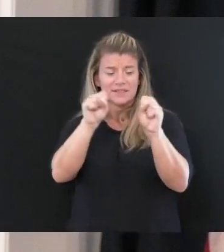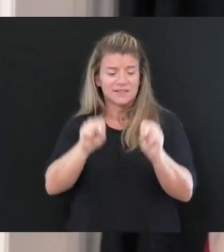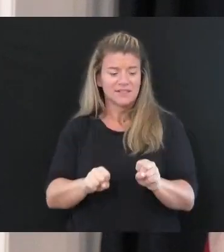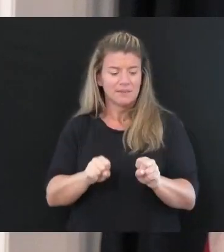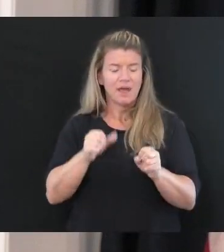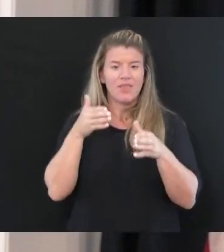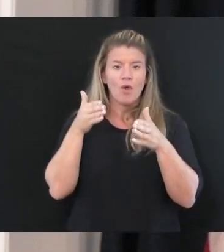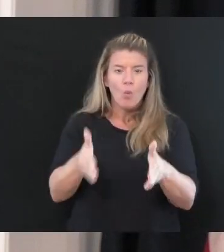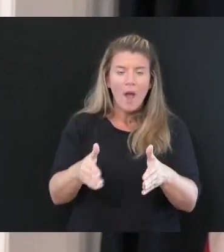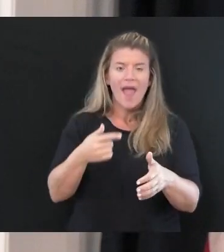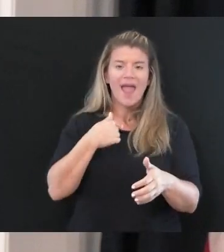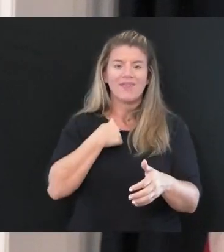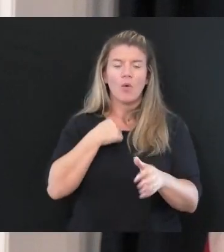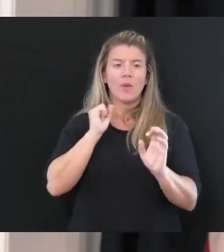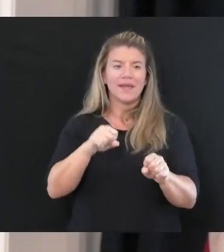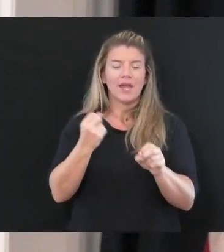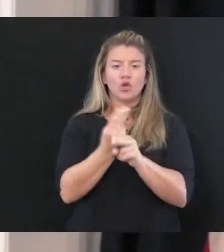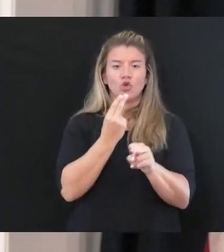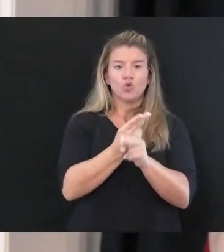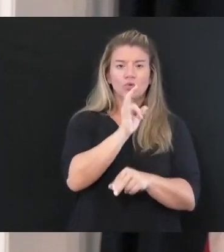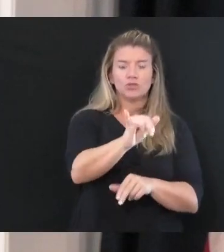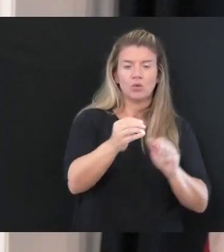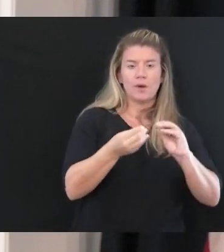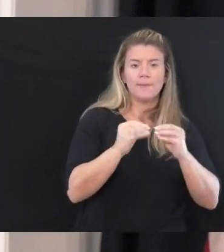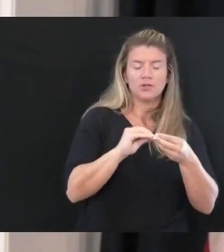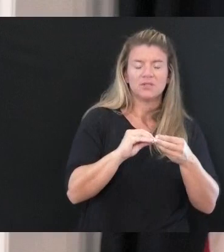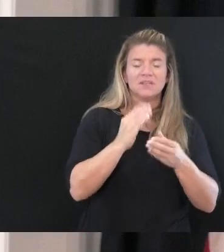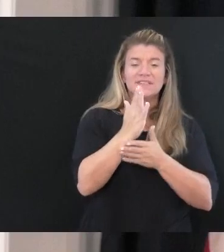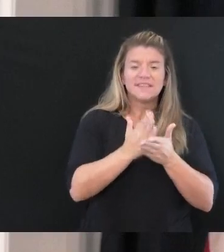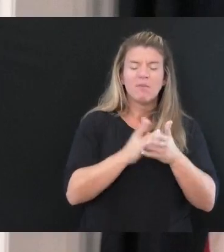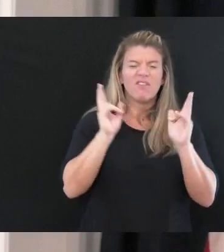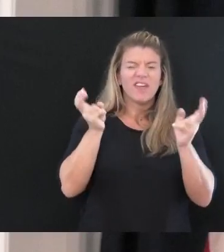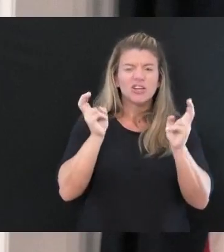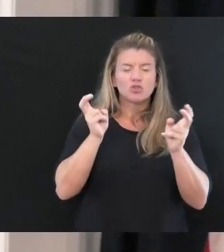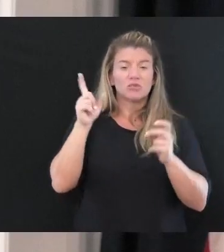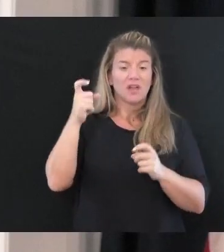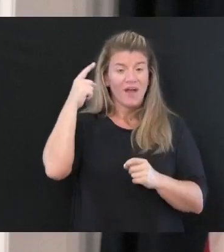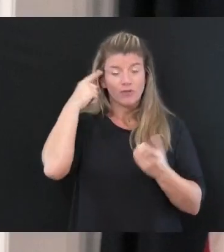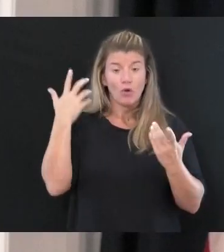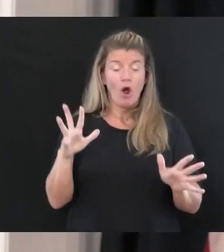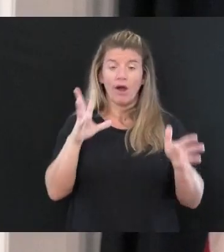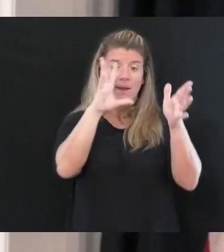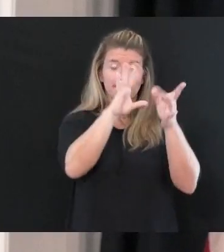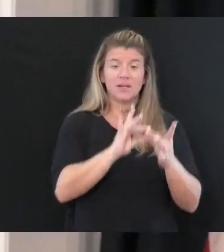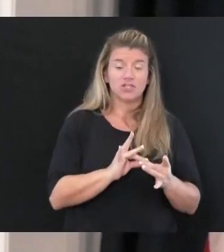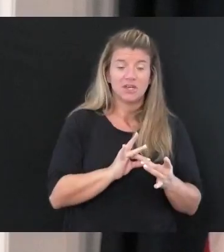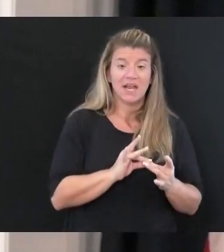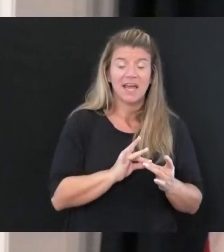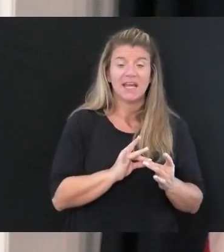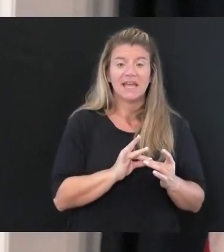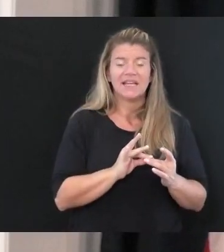we're applying these metrics, some of the issues the governor had pointed out around the